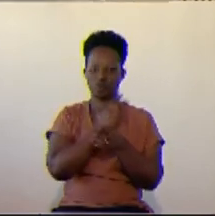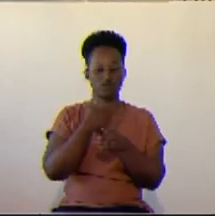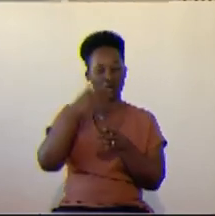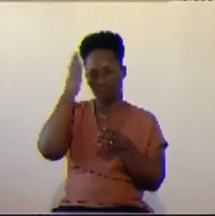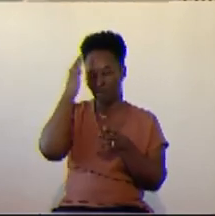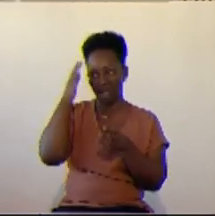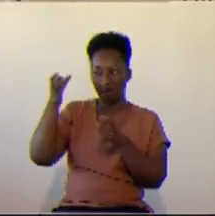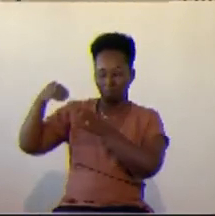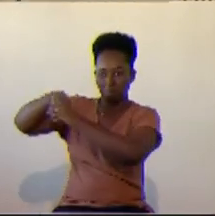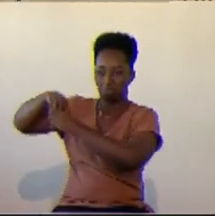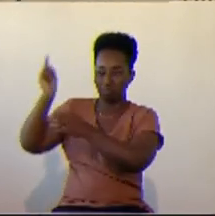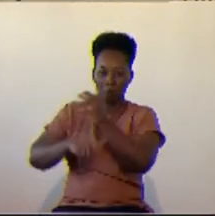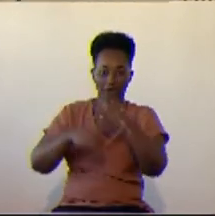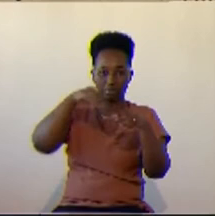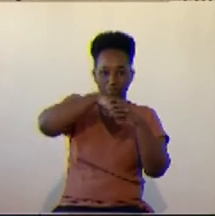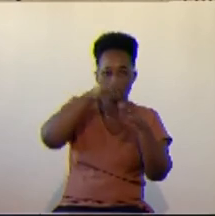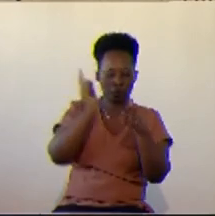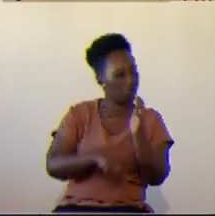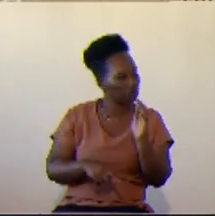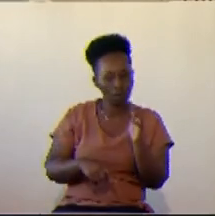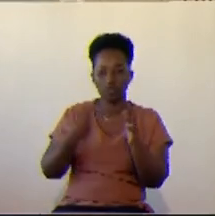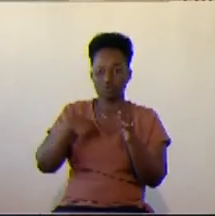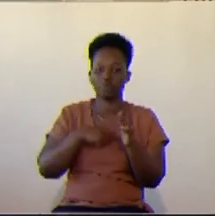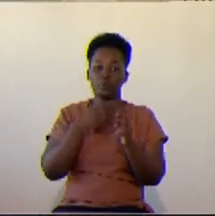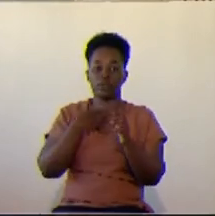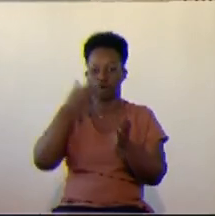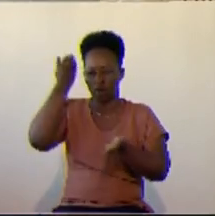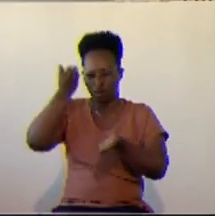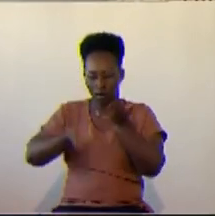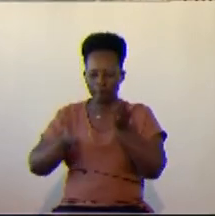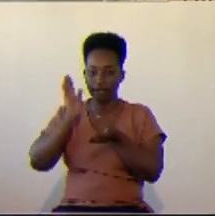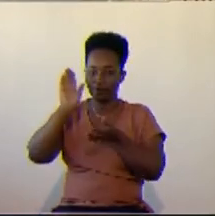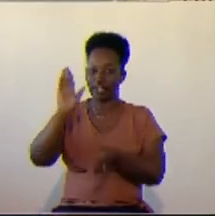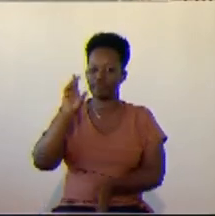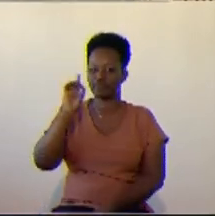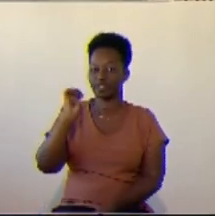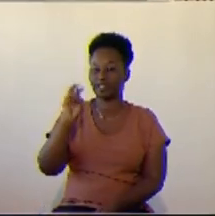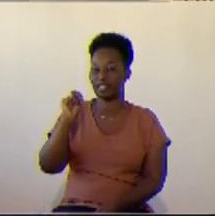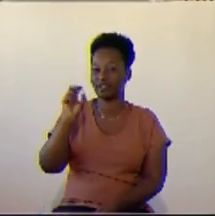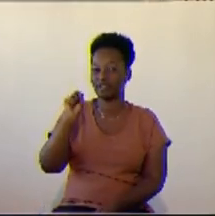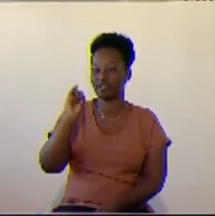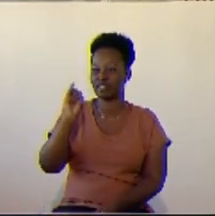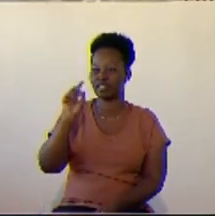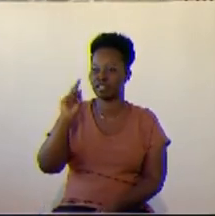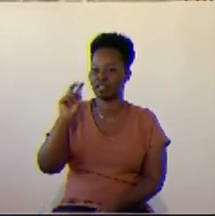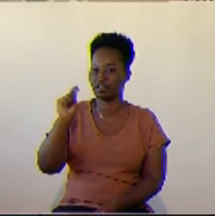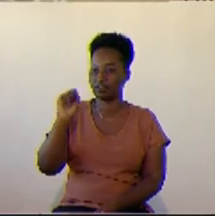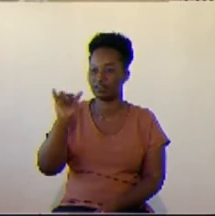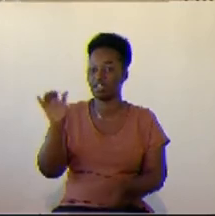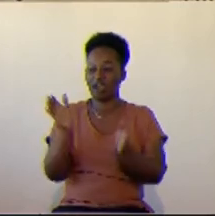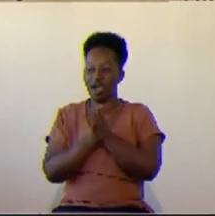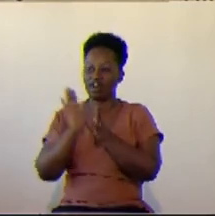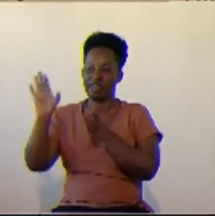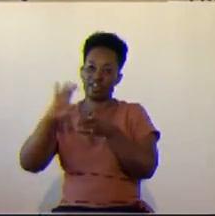just want to be able to compare their densities and their relative densities.